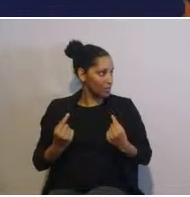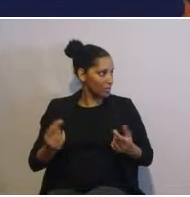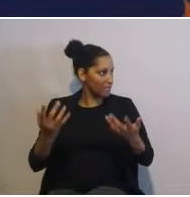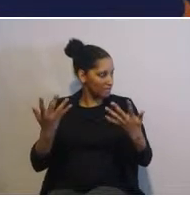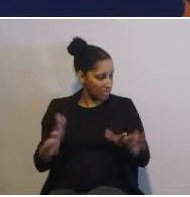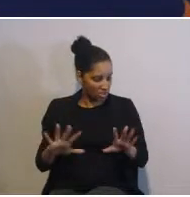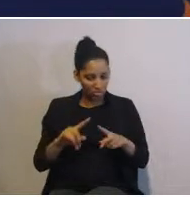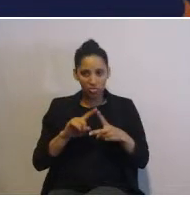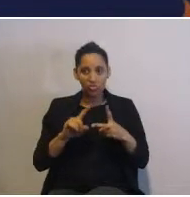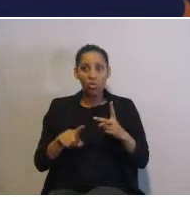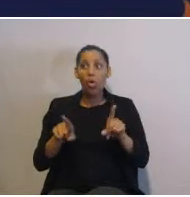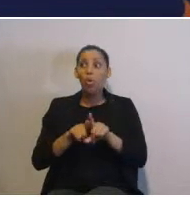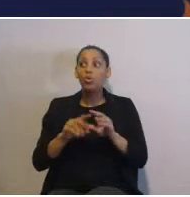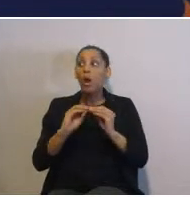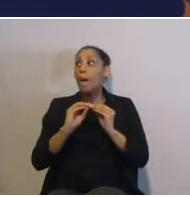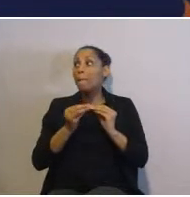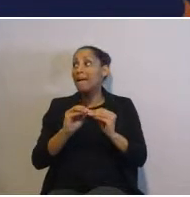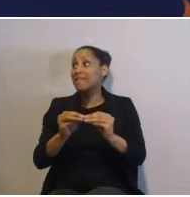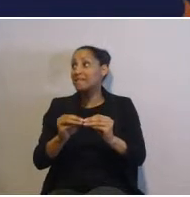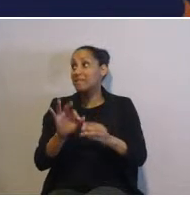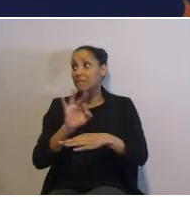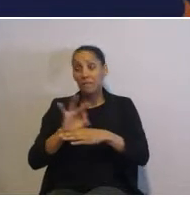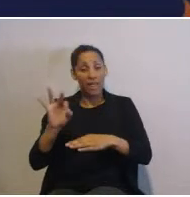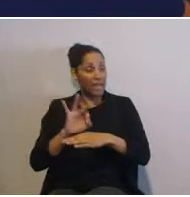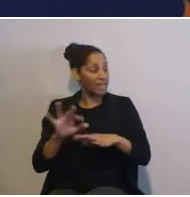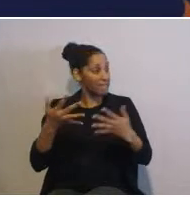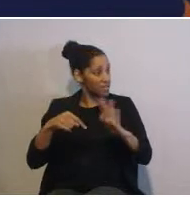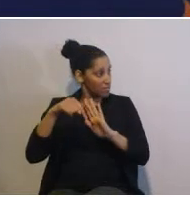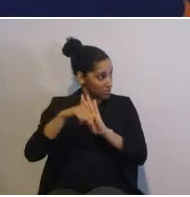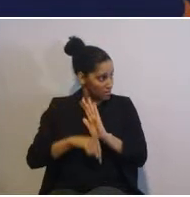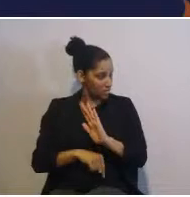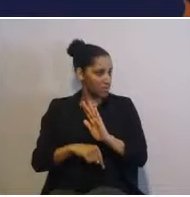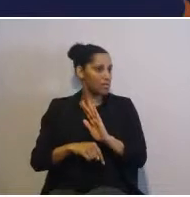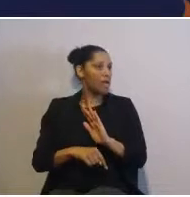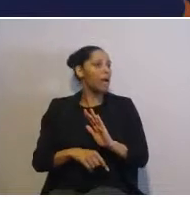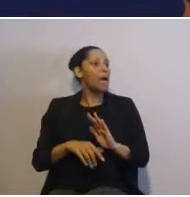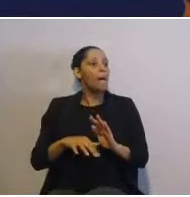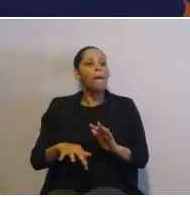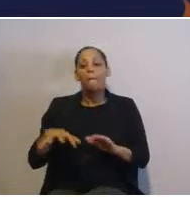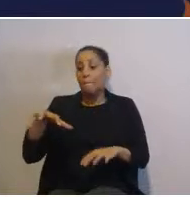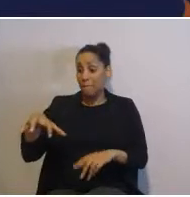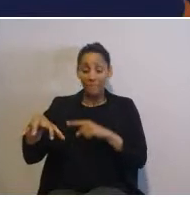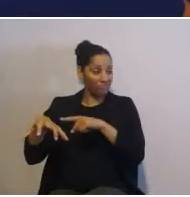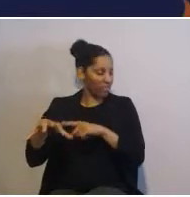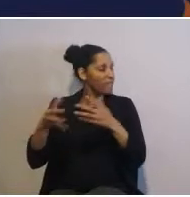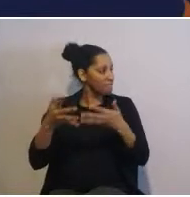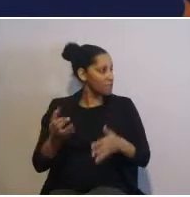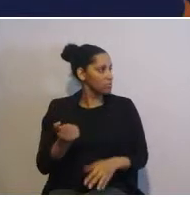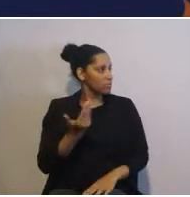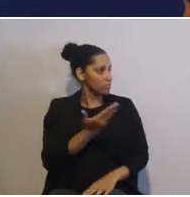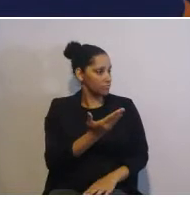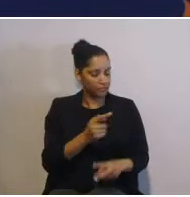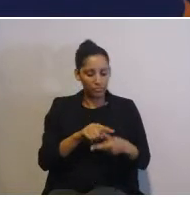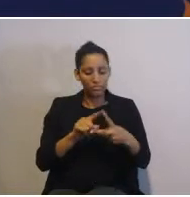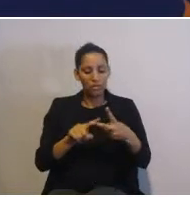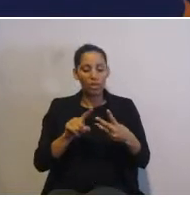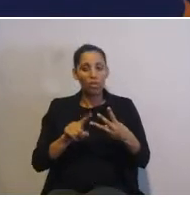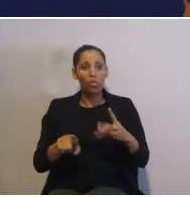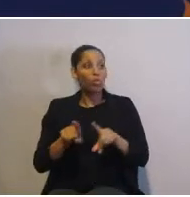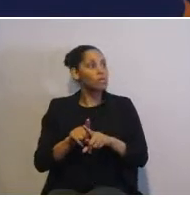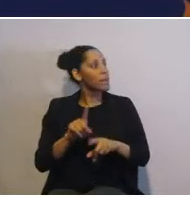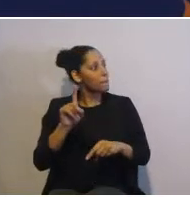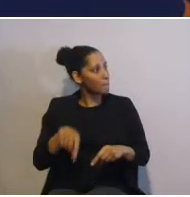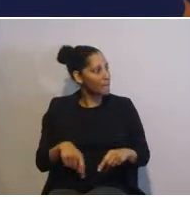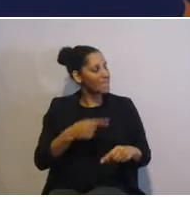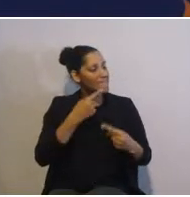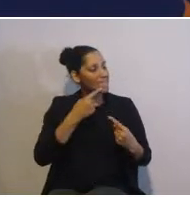And then the maintenance plan has also a detailed at a power station level has also been submitted. And I must point out that